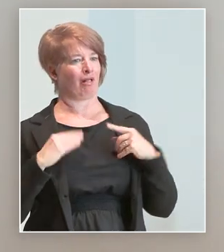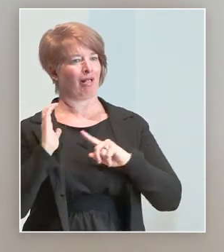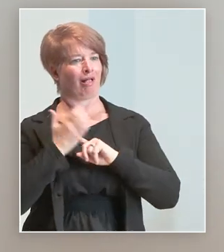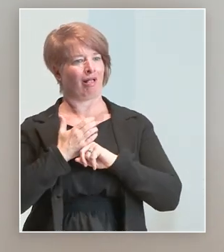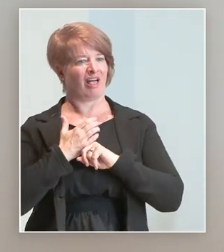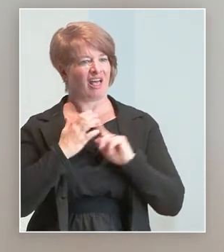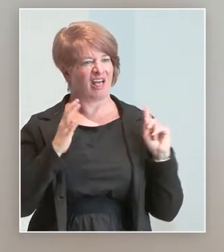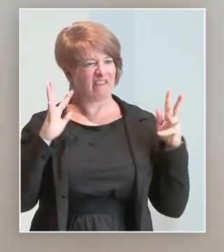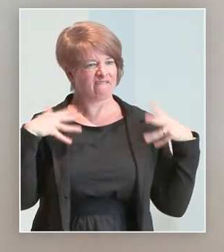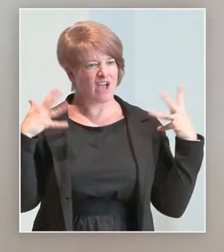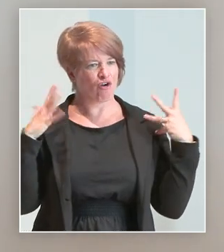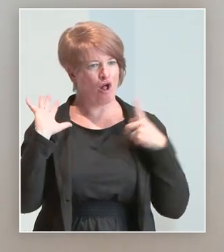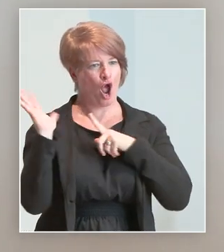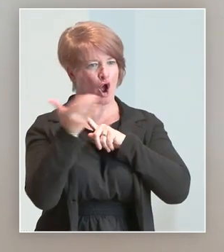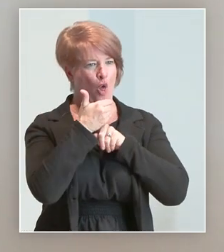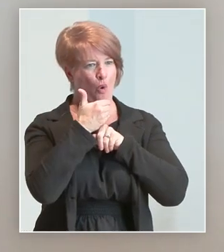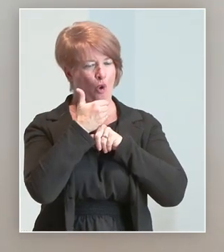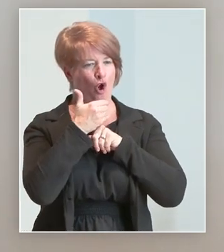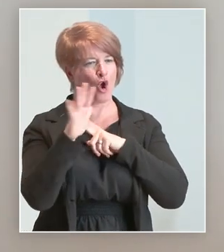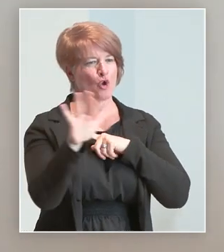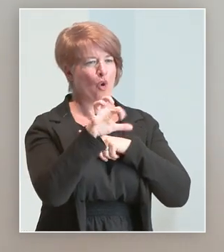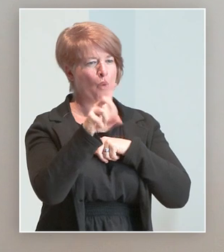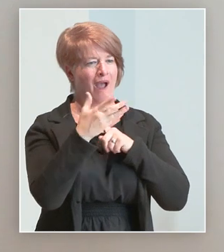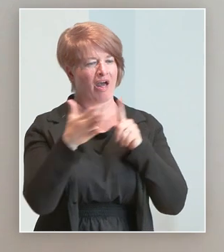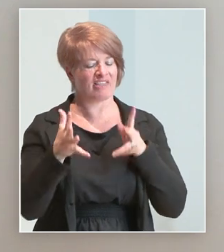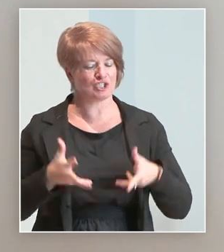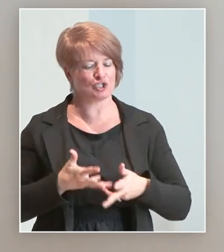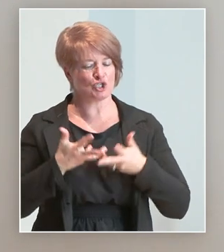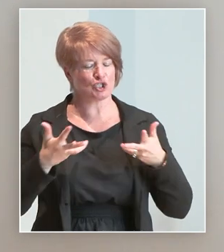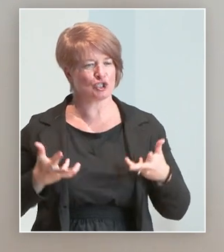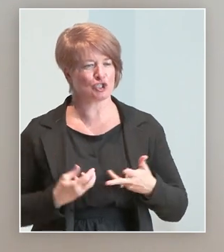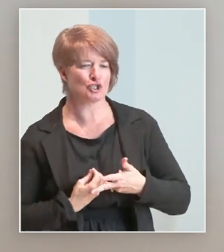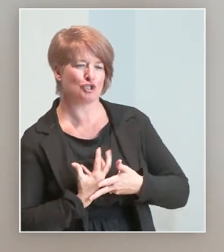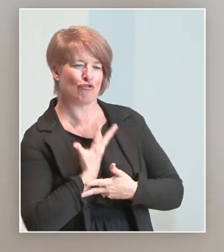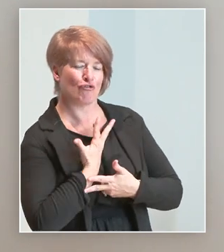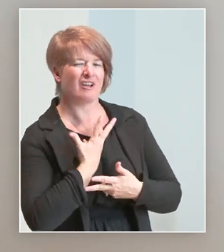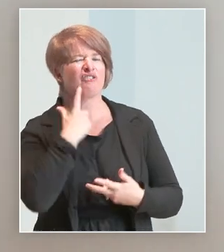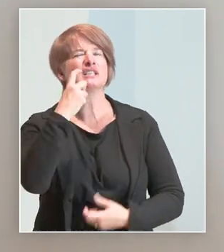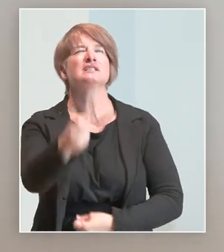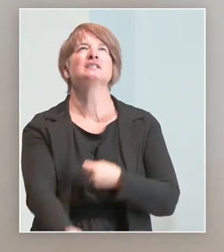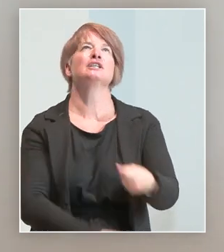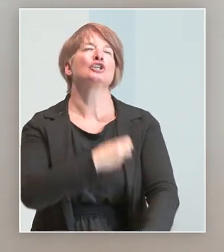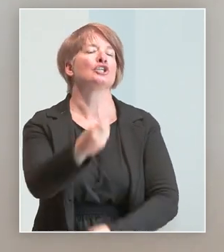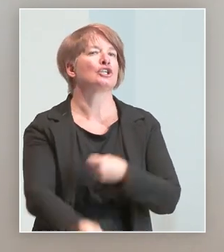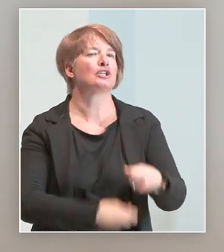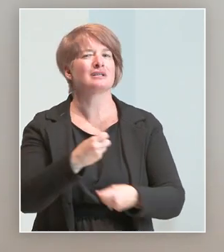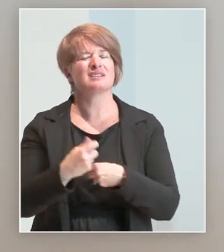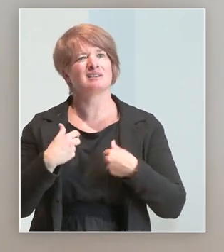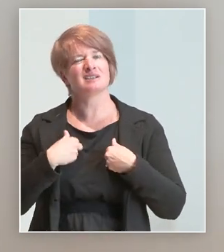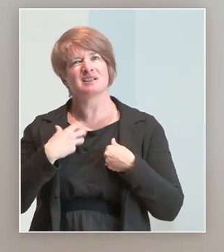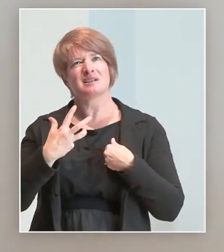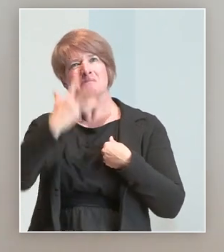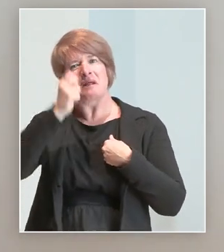feral. Nurture where your wild things grow. For years, I was mad at myself